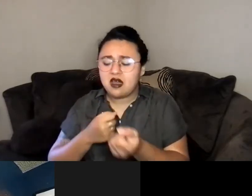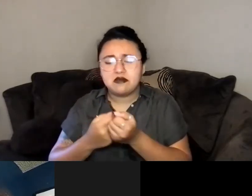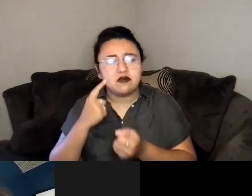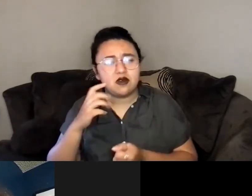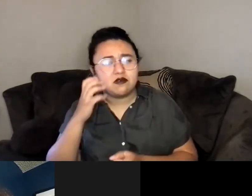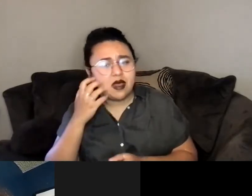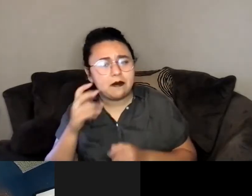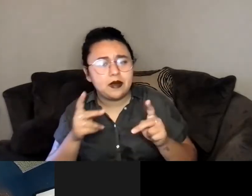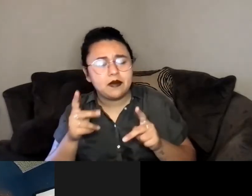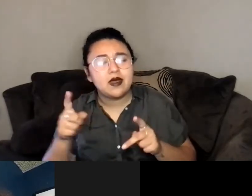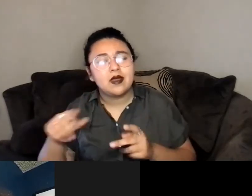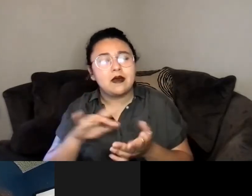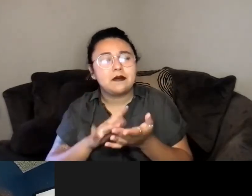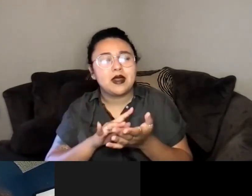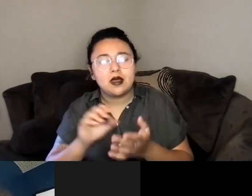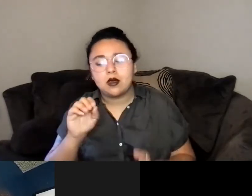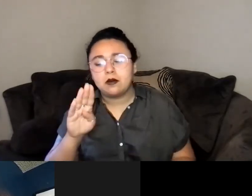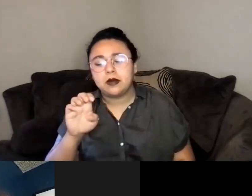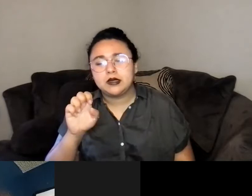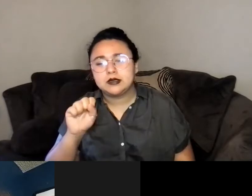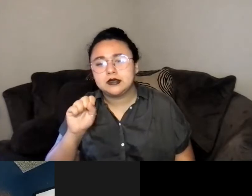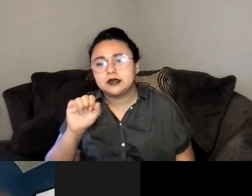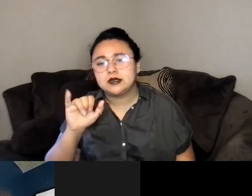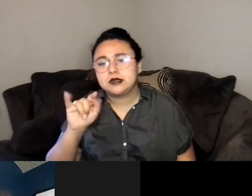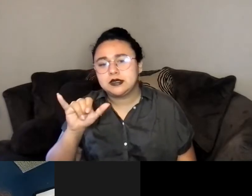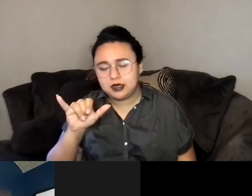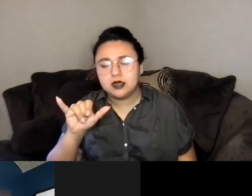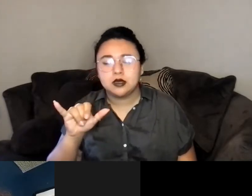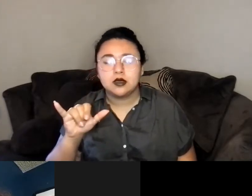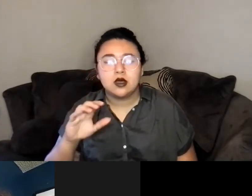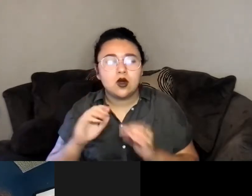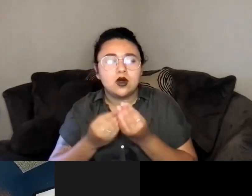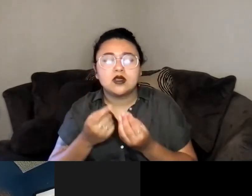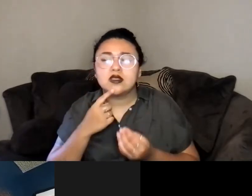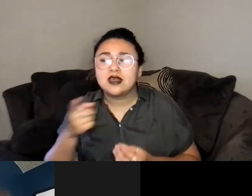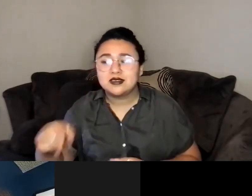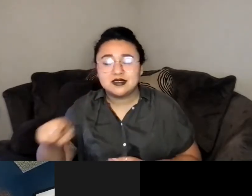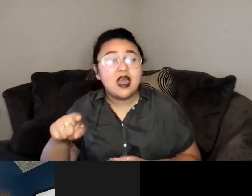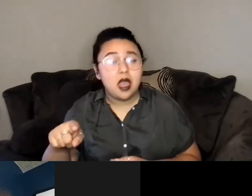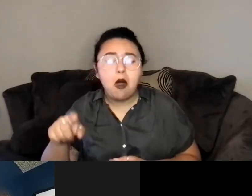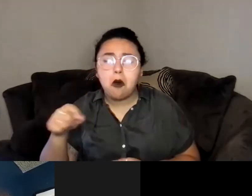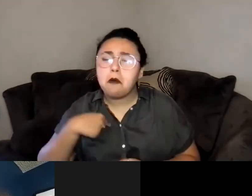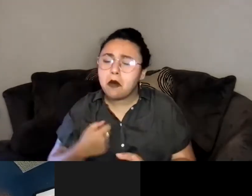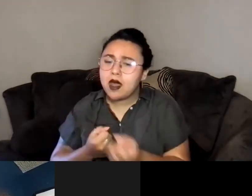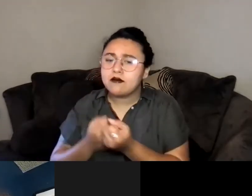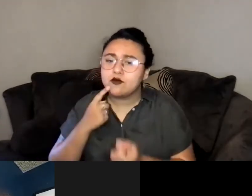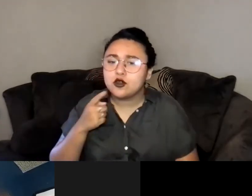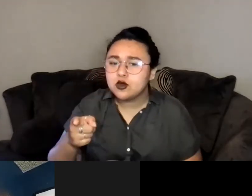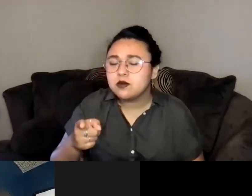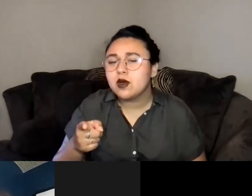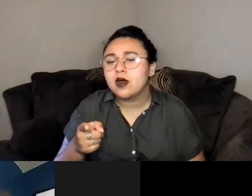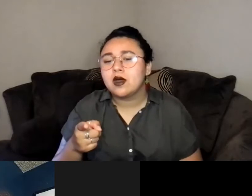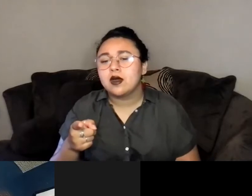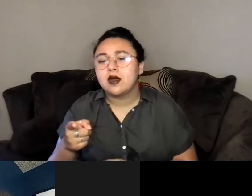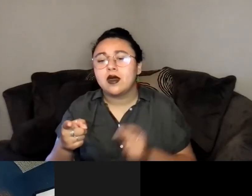medical, quote unquote, obesity organizations. And they say that they're advocating for us, but what they're advocating for is being just nice